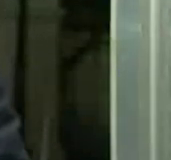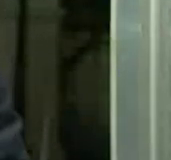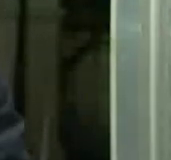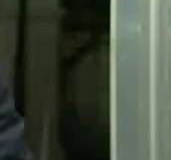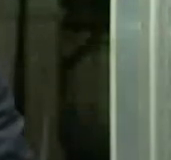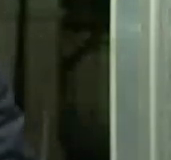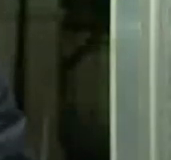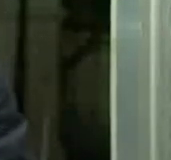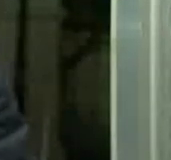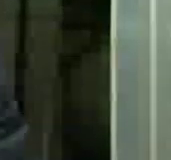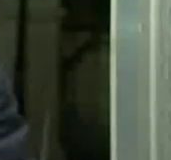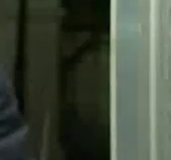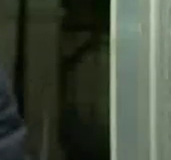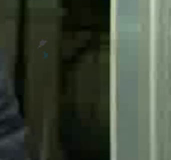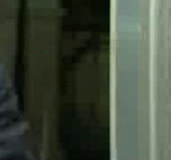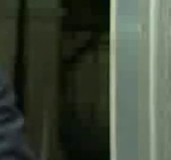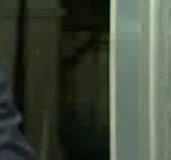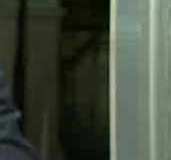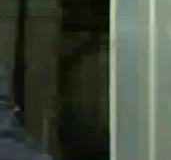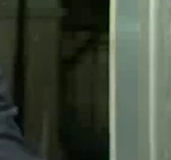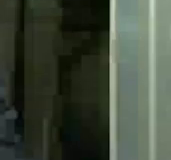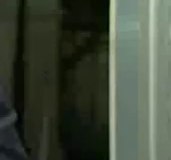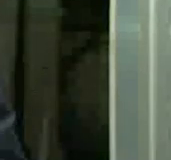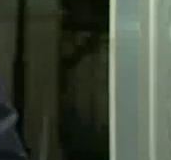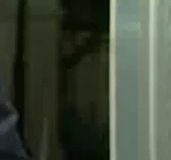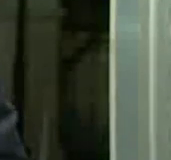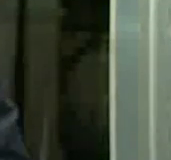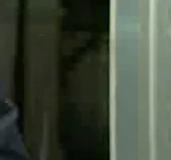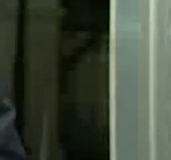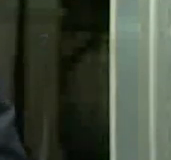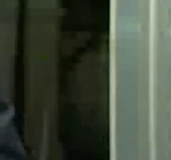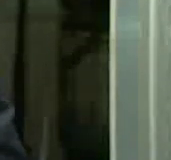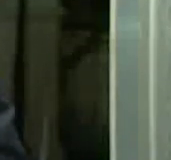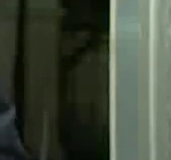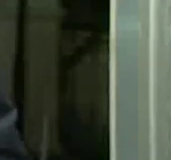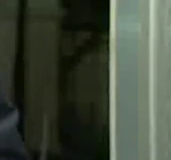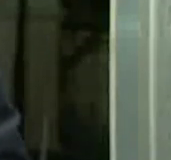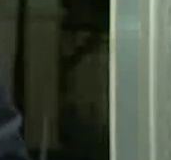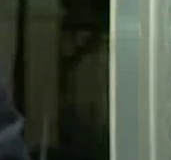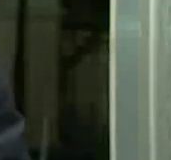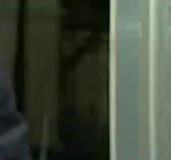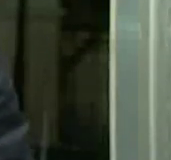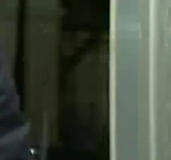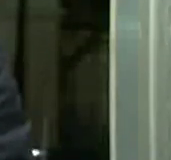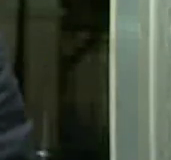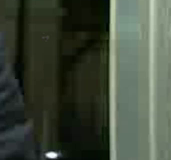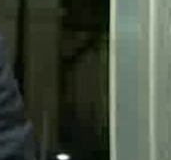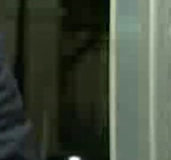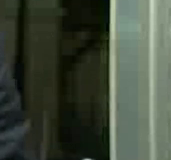to end this broadcast right here. But in our bulletins tomorrow, we will be bringing you all that analysis as